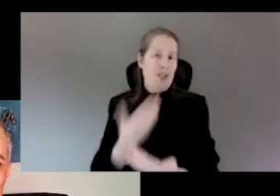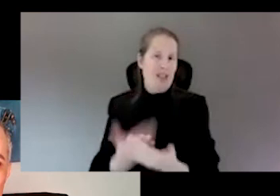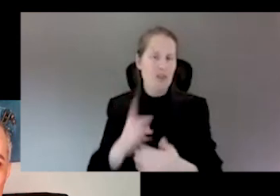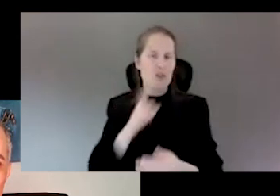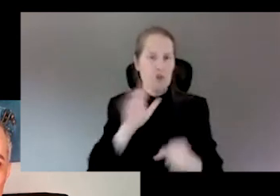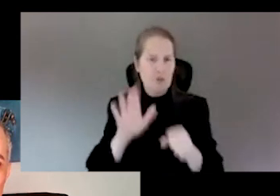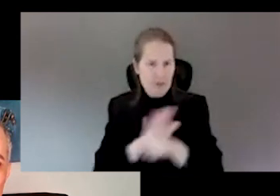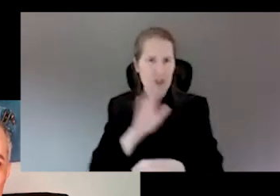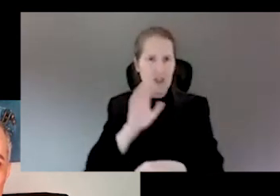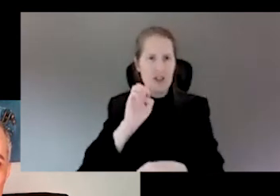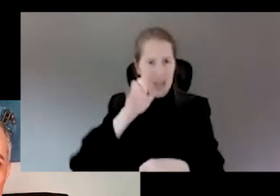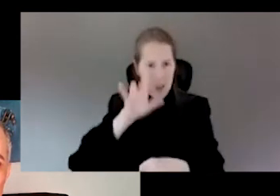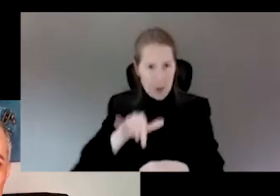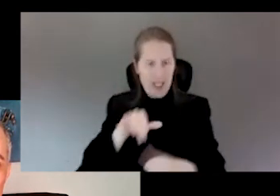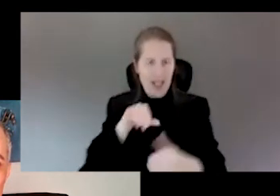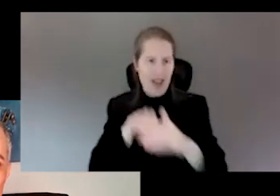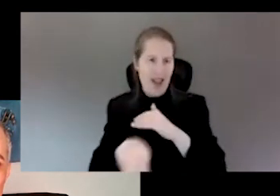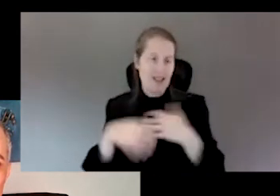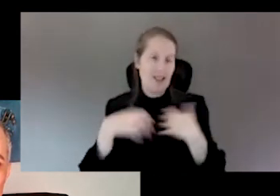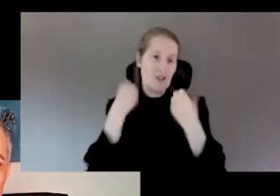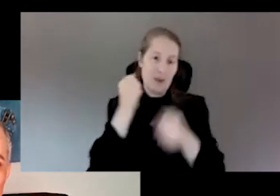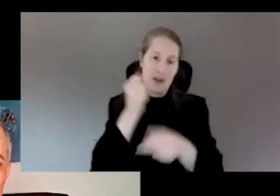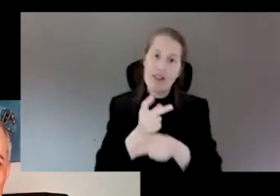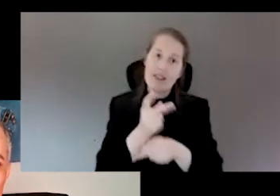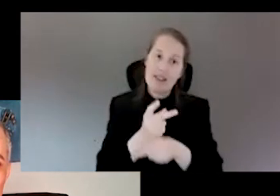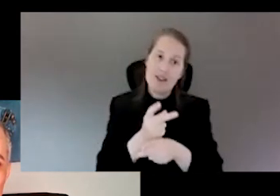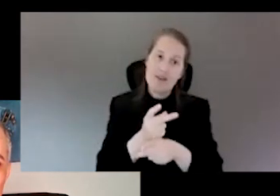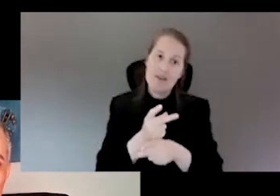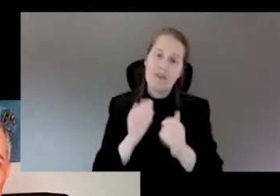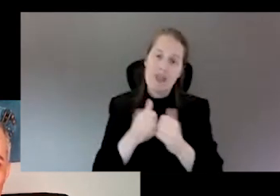to healthcare, and how we can achieve it.